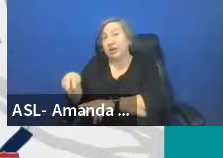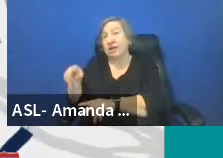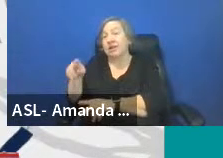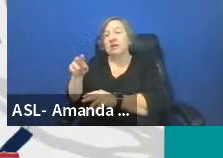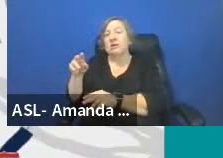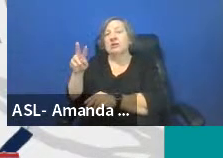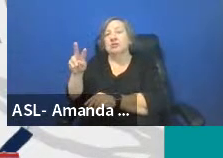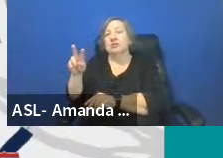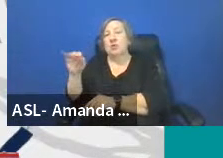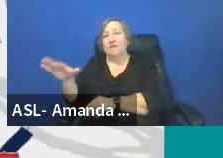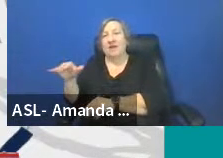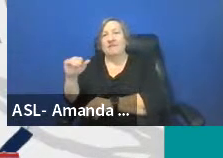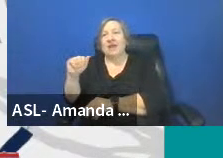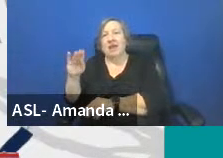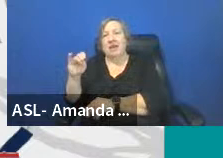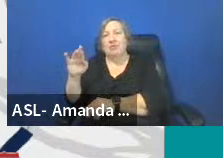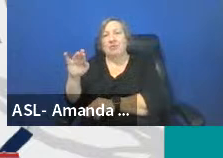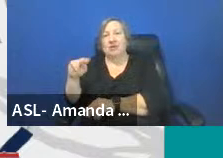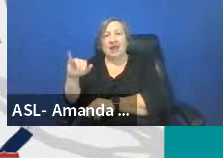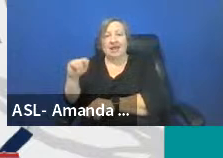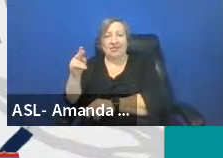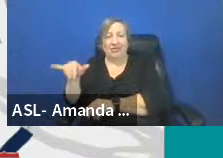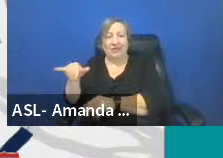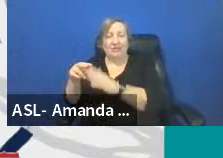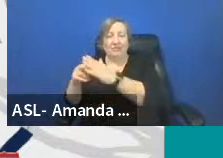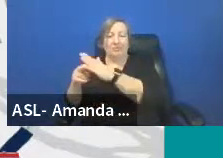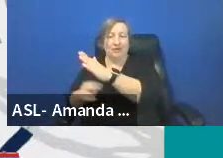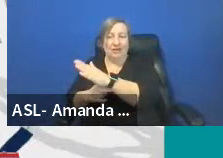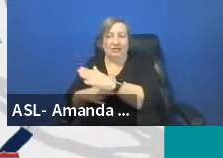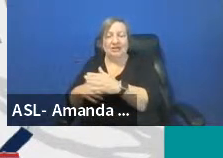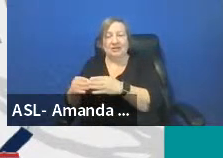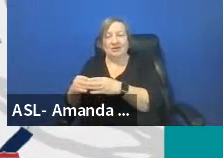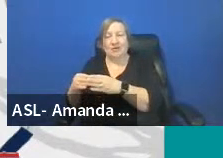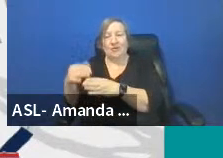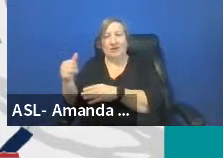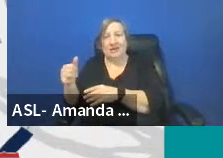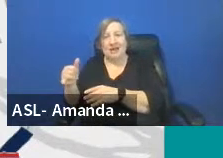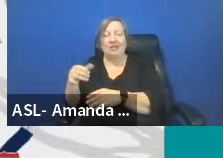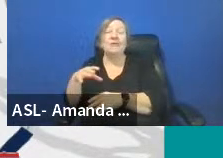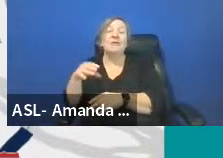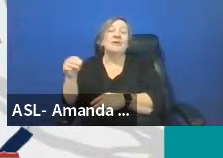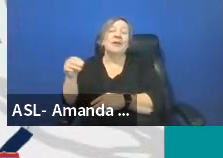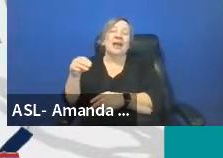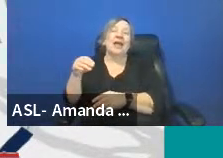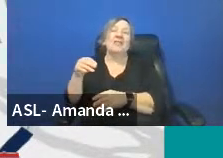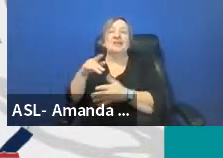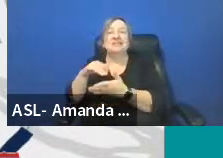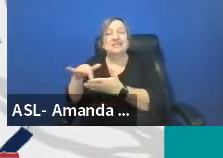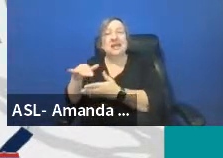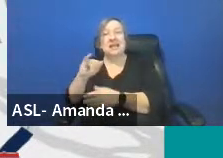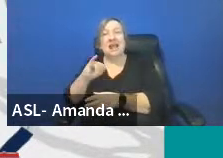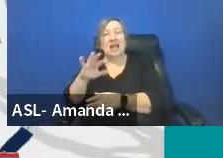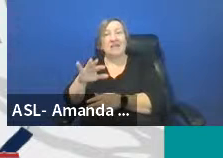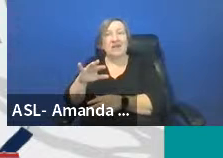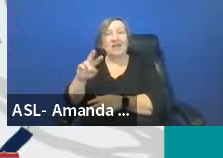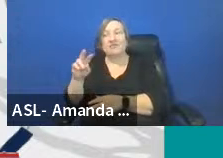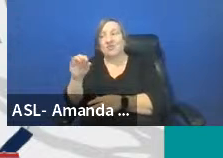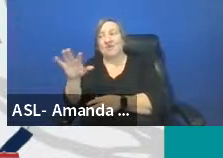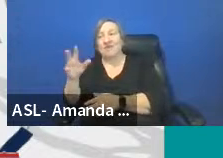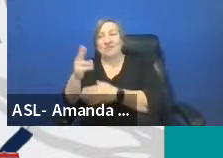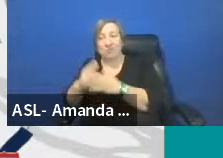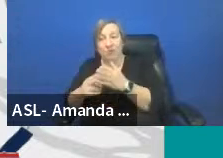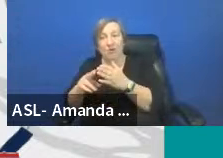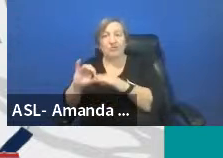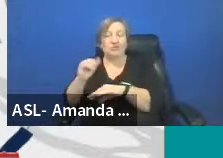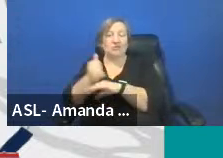Abernathy Bridge down in the corner in yellow. And then they're studying implementing tolls on I-5 and 205.